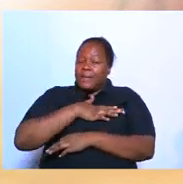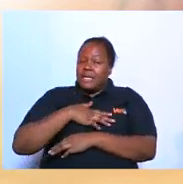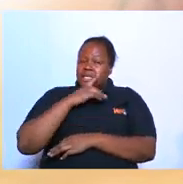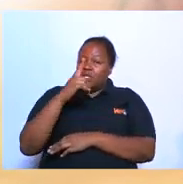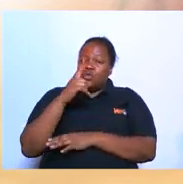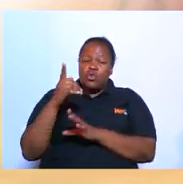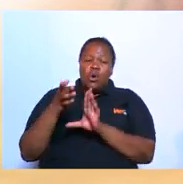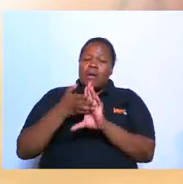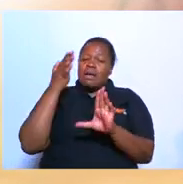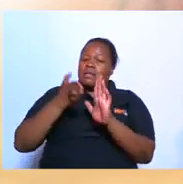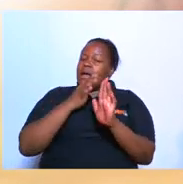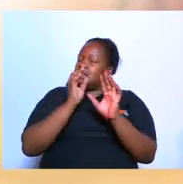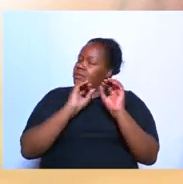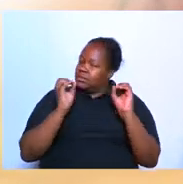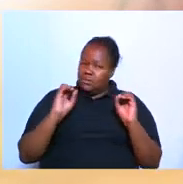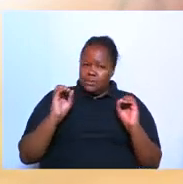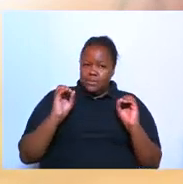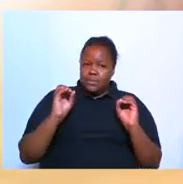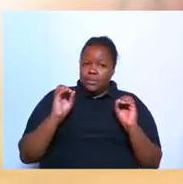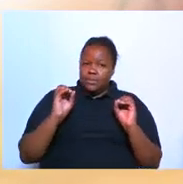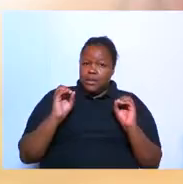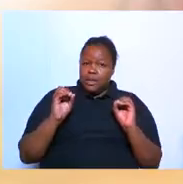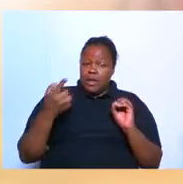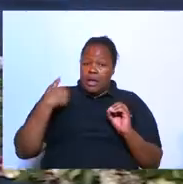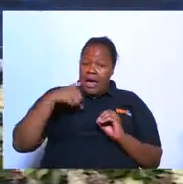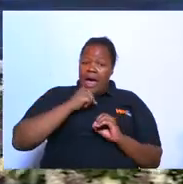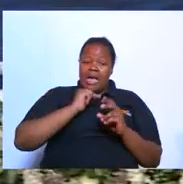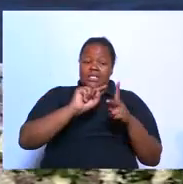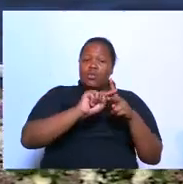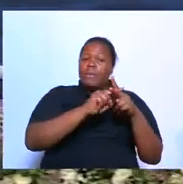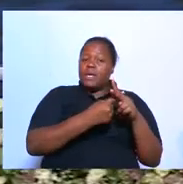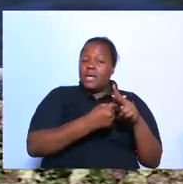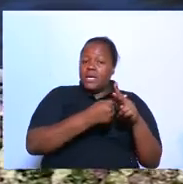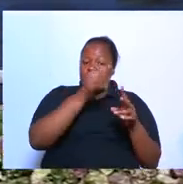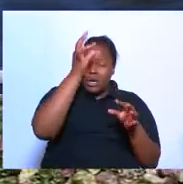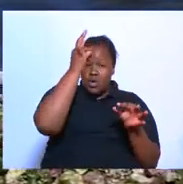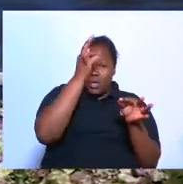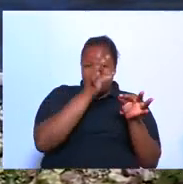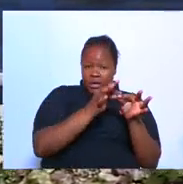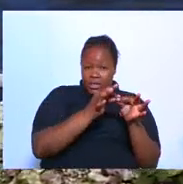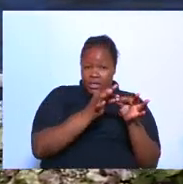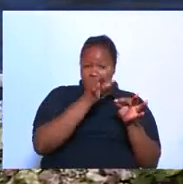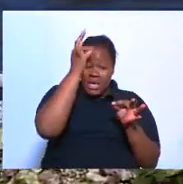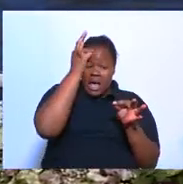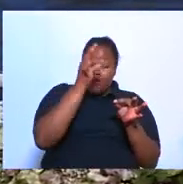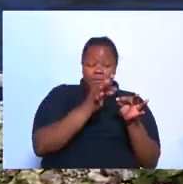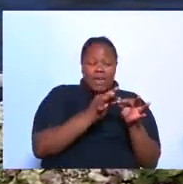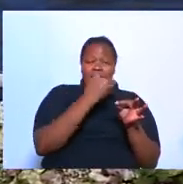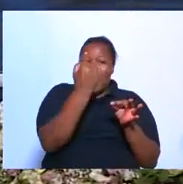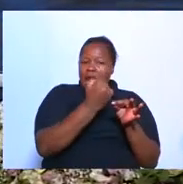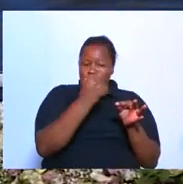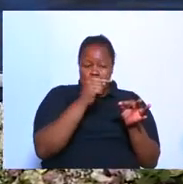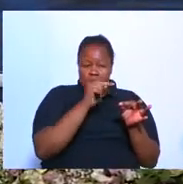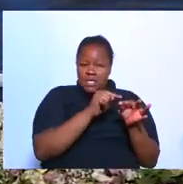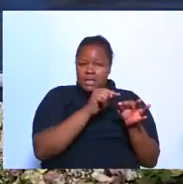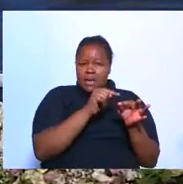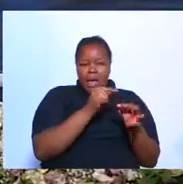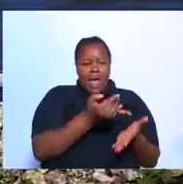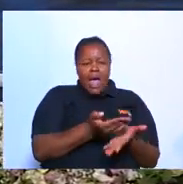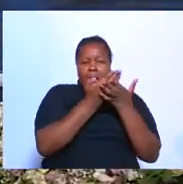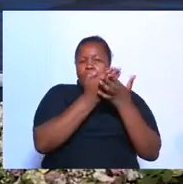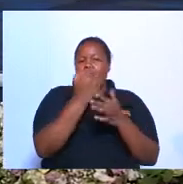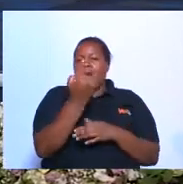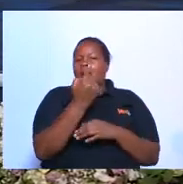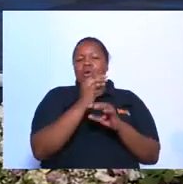rush on that we begin with faith faith alone will not help you